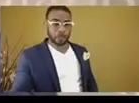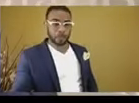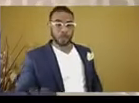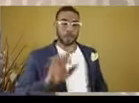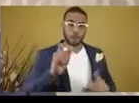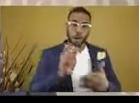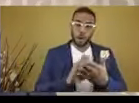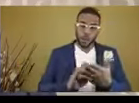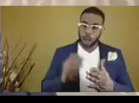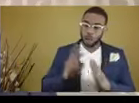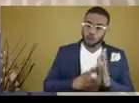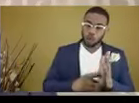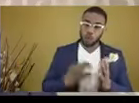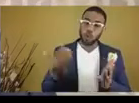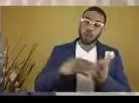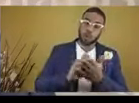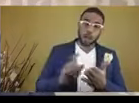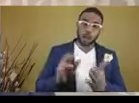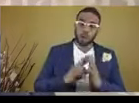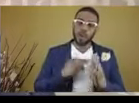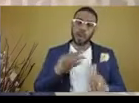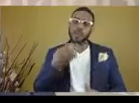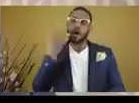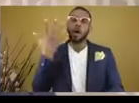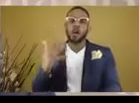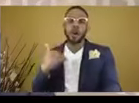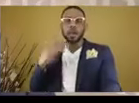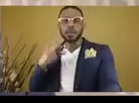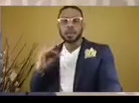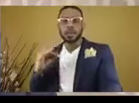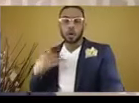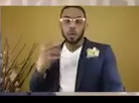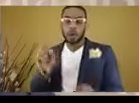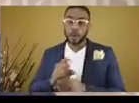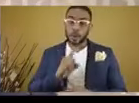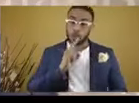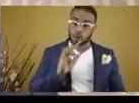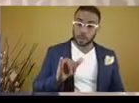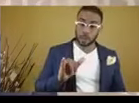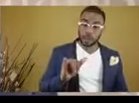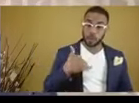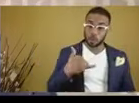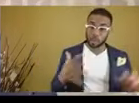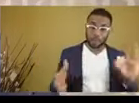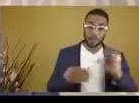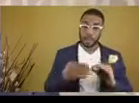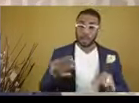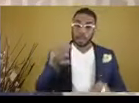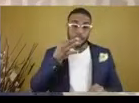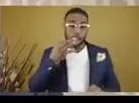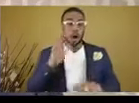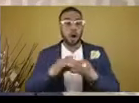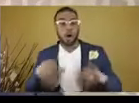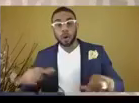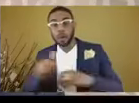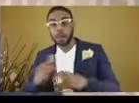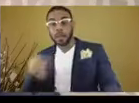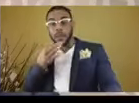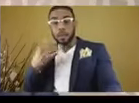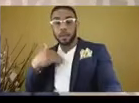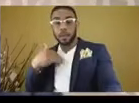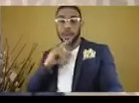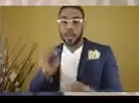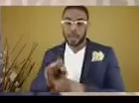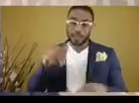rewriting the rules, we have experts already. As we said before, we want to make sure that we combine the experts on the ground with the experts that are actually